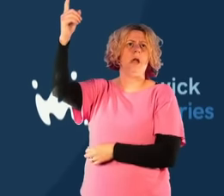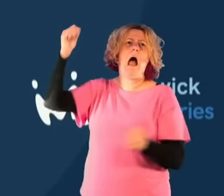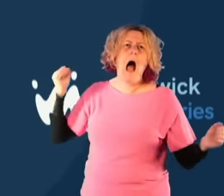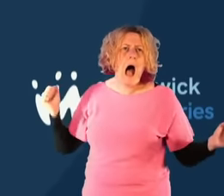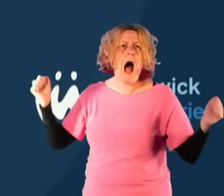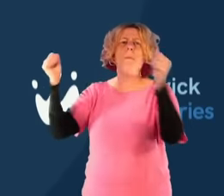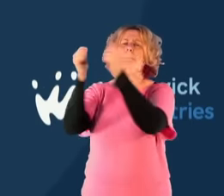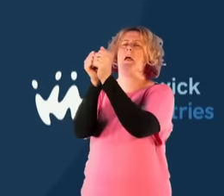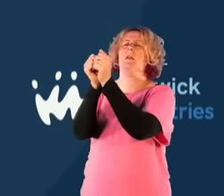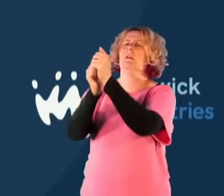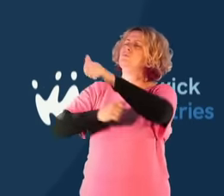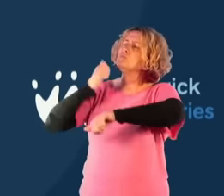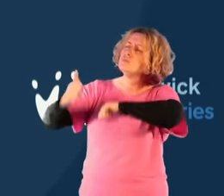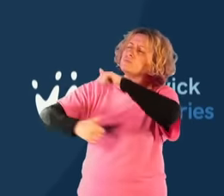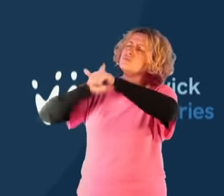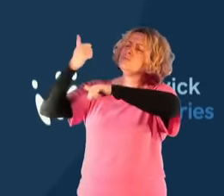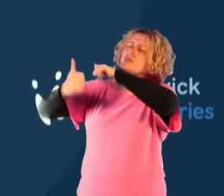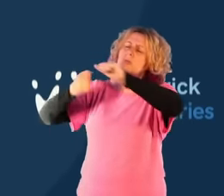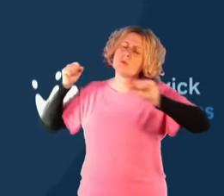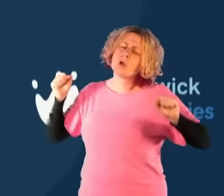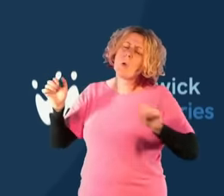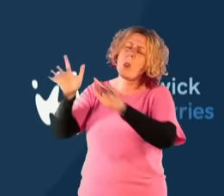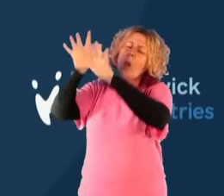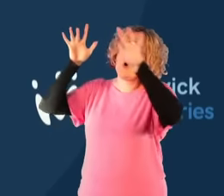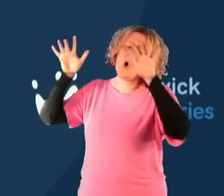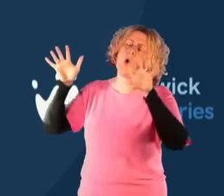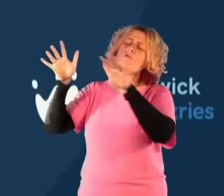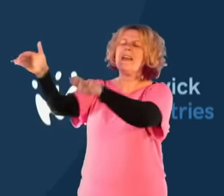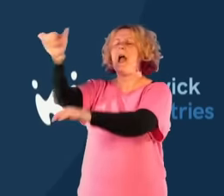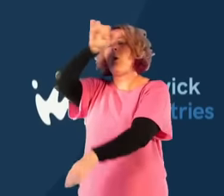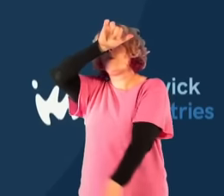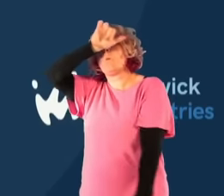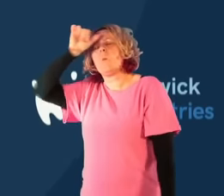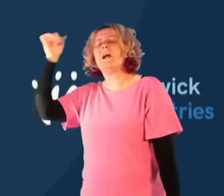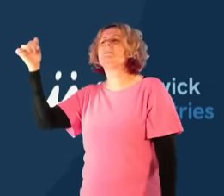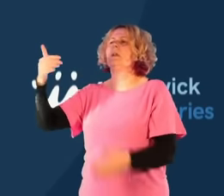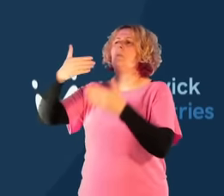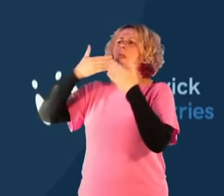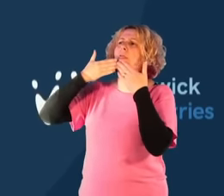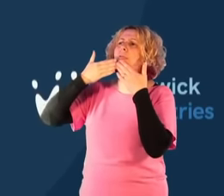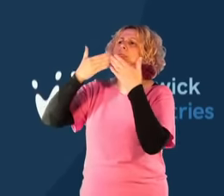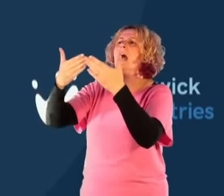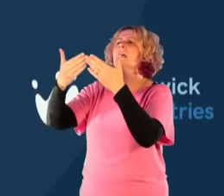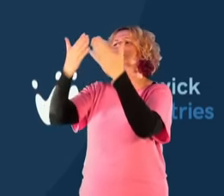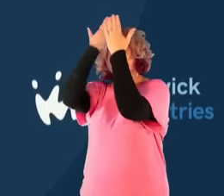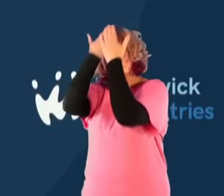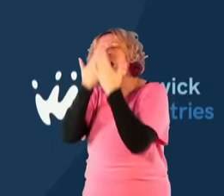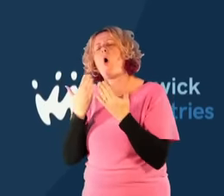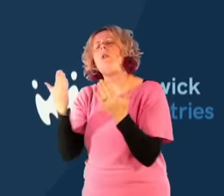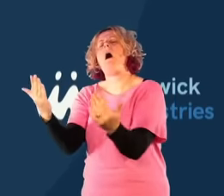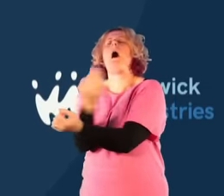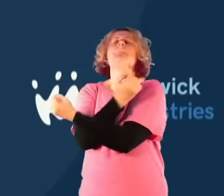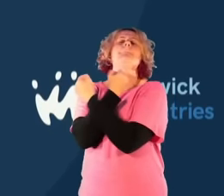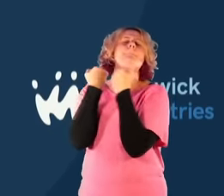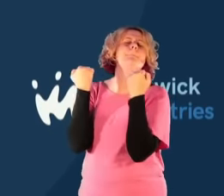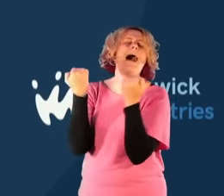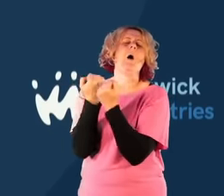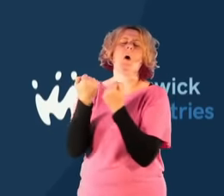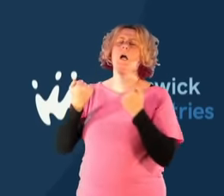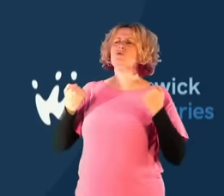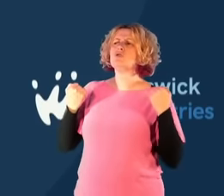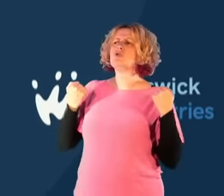amen. Praise and glory and wisdom and thanks and honor and power